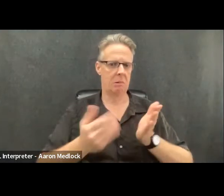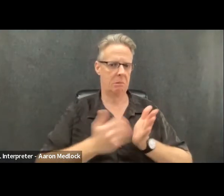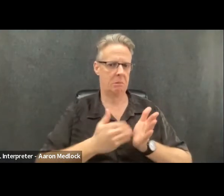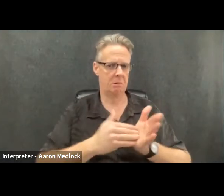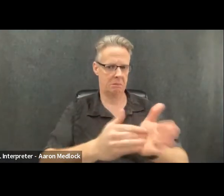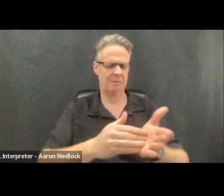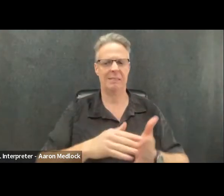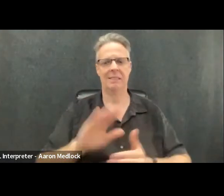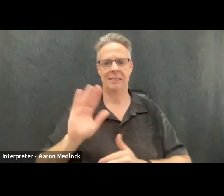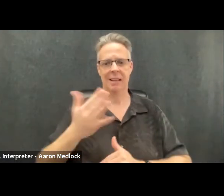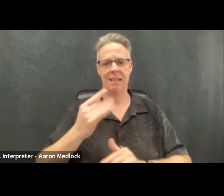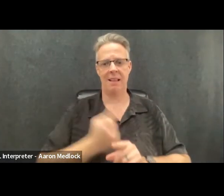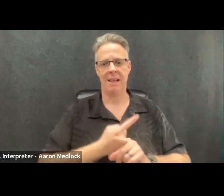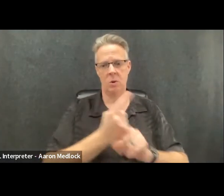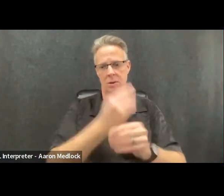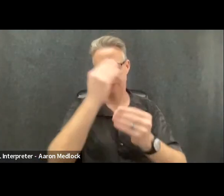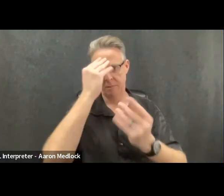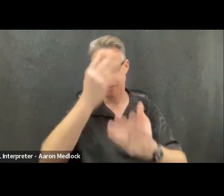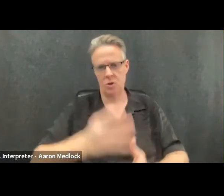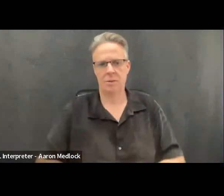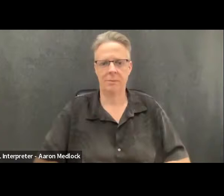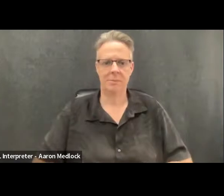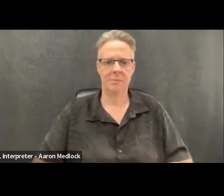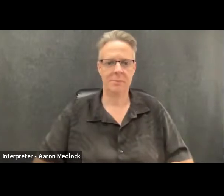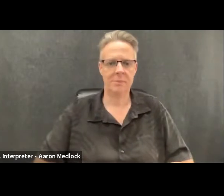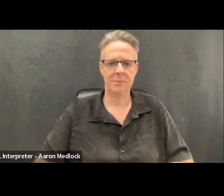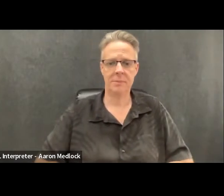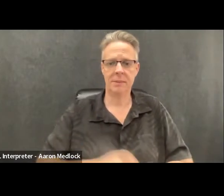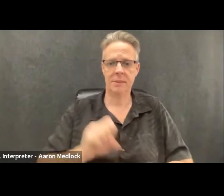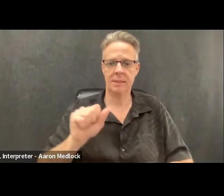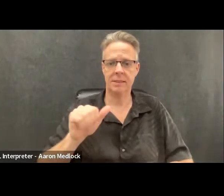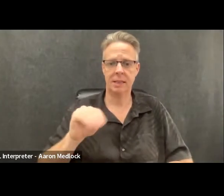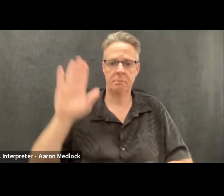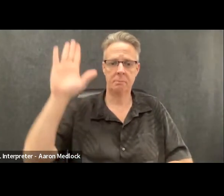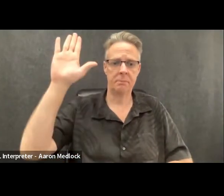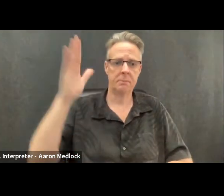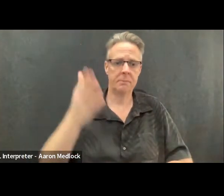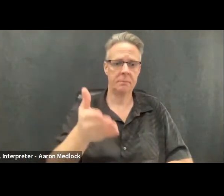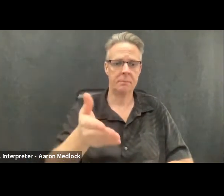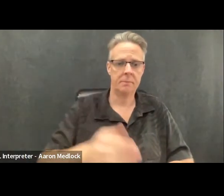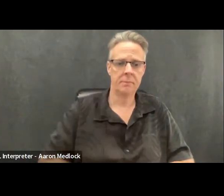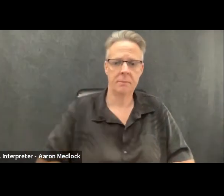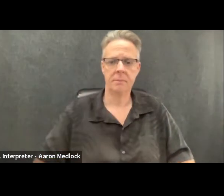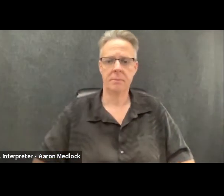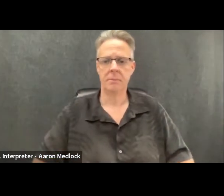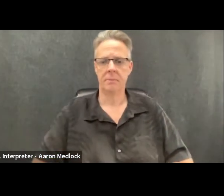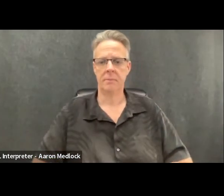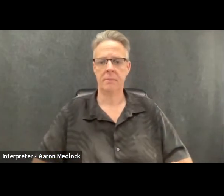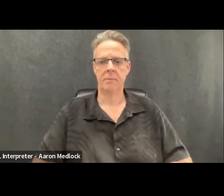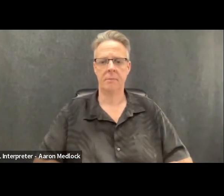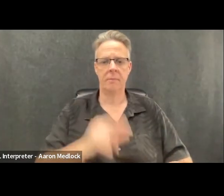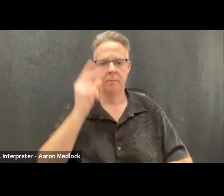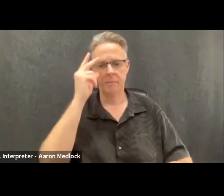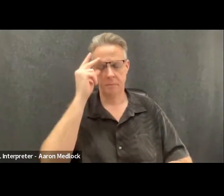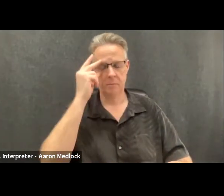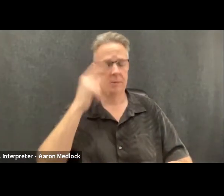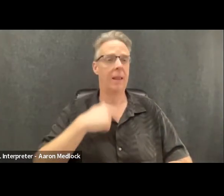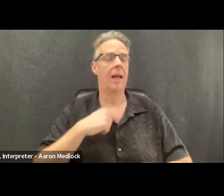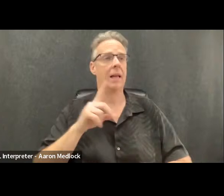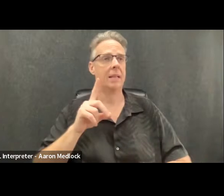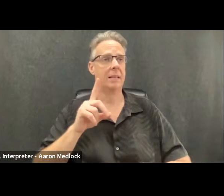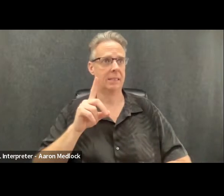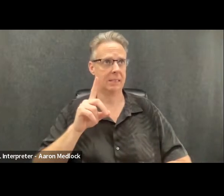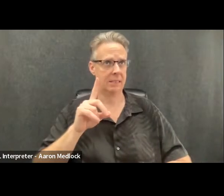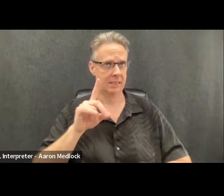This is accurate information. I see that Sam had a question. Well, I did, but I was going to suggest